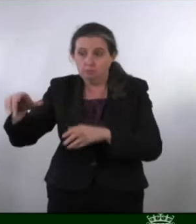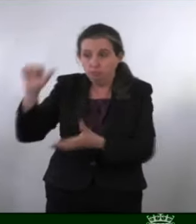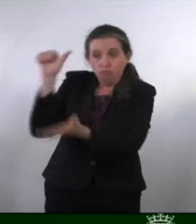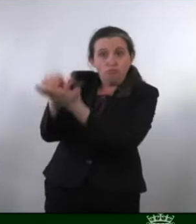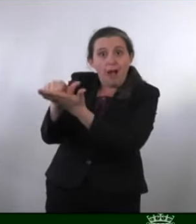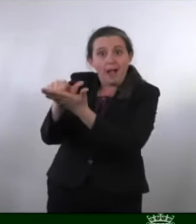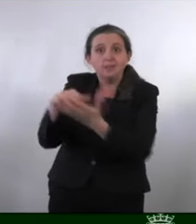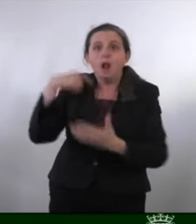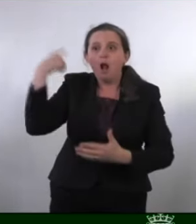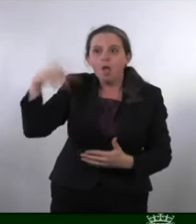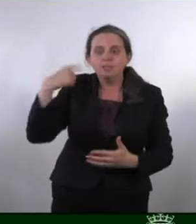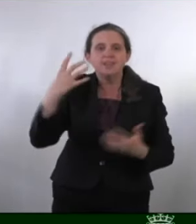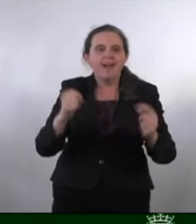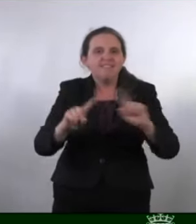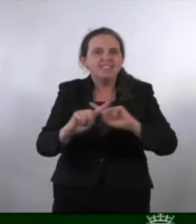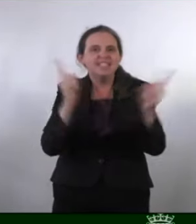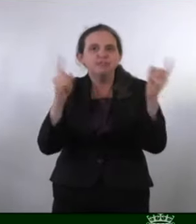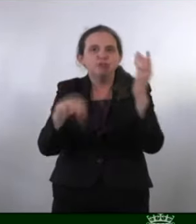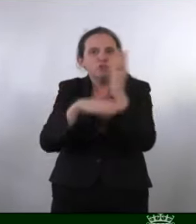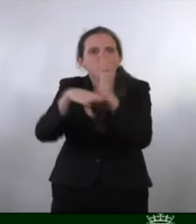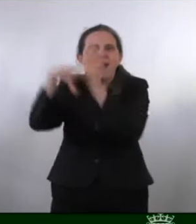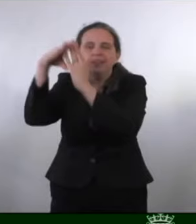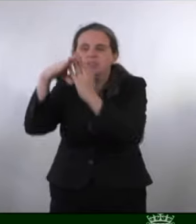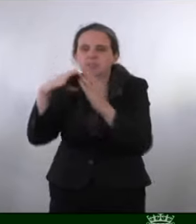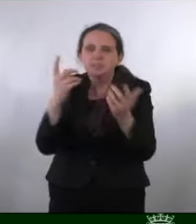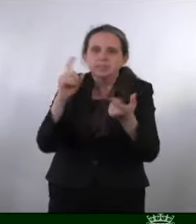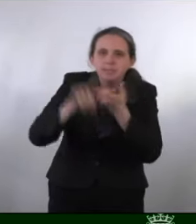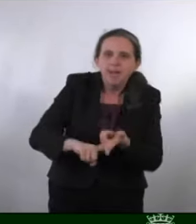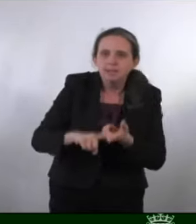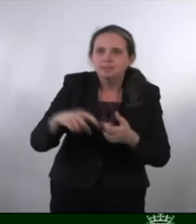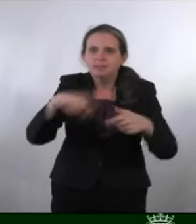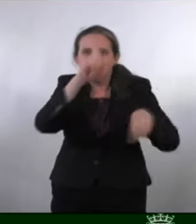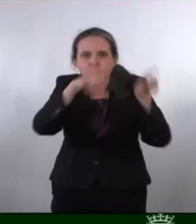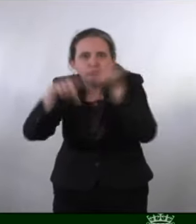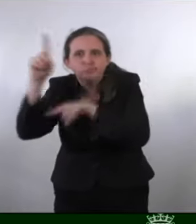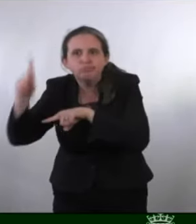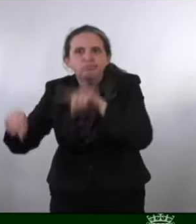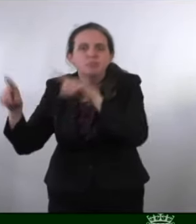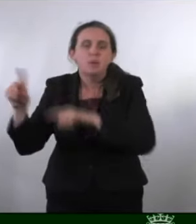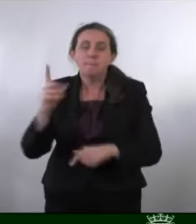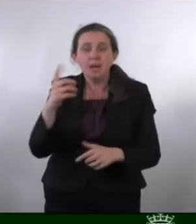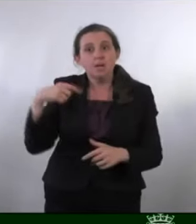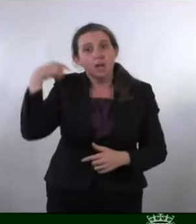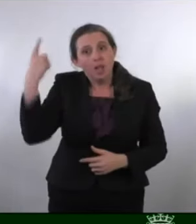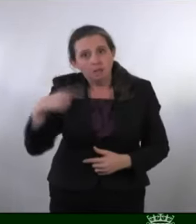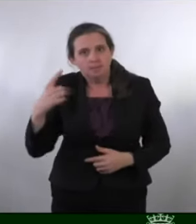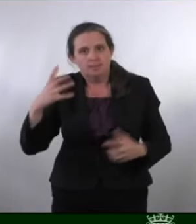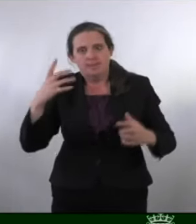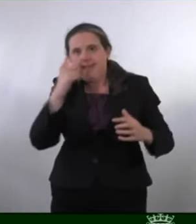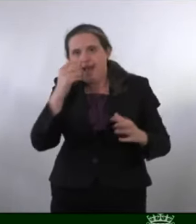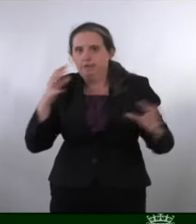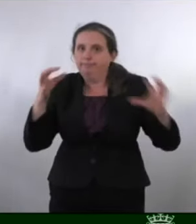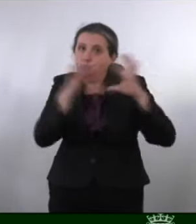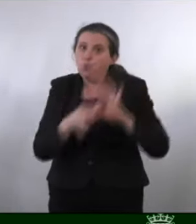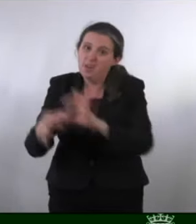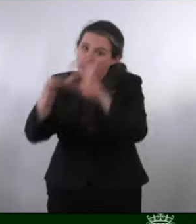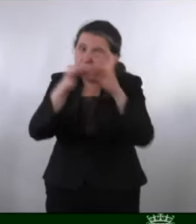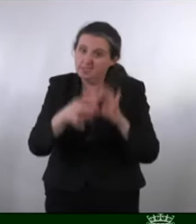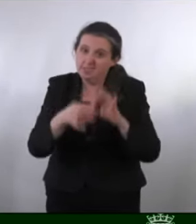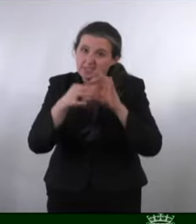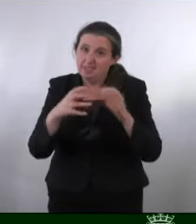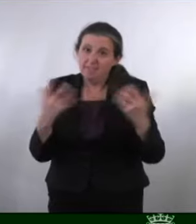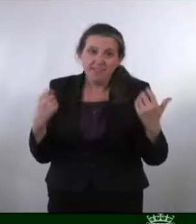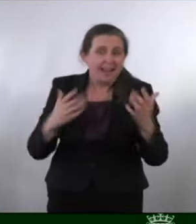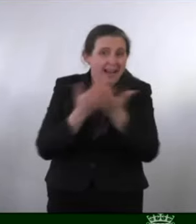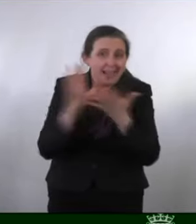of the city, but there are many things which unite London and encourage transmission across its vast